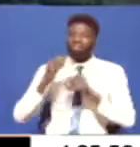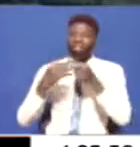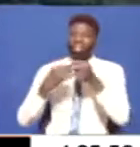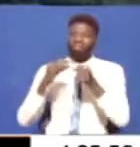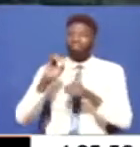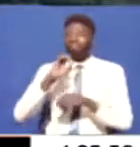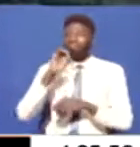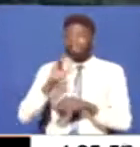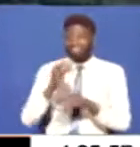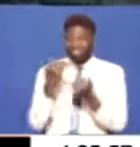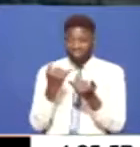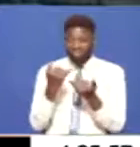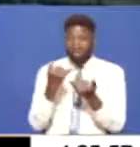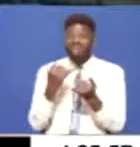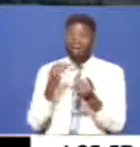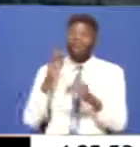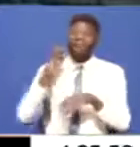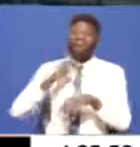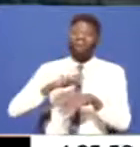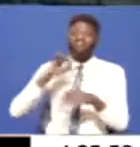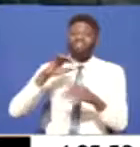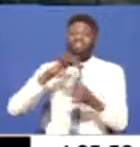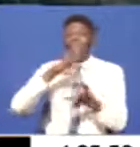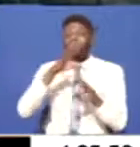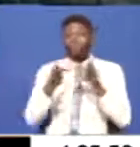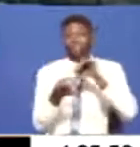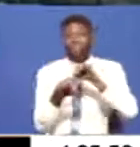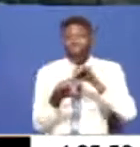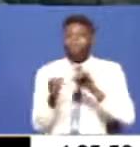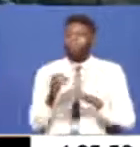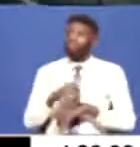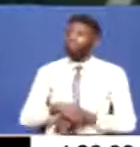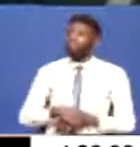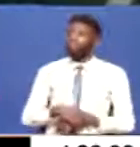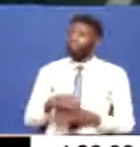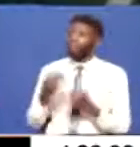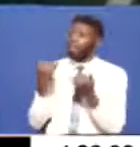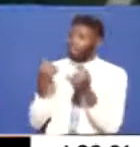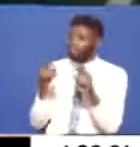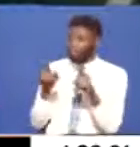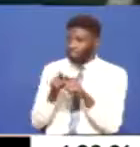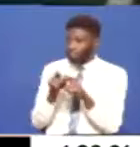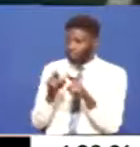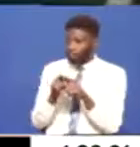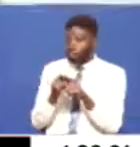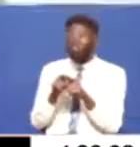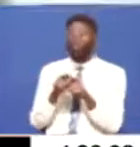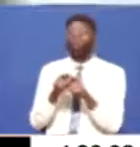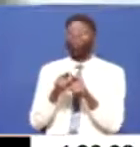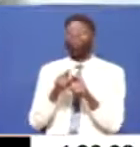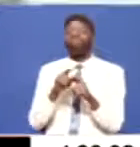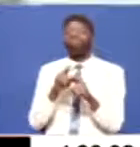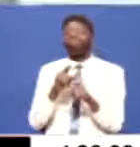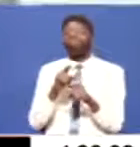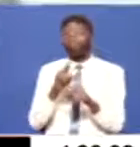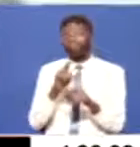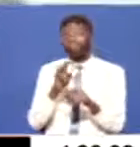ecosystem. He further added that human activities around the lake have affected water levels due to the high amount of silt